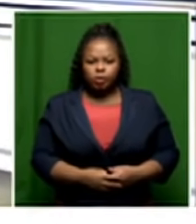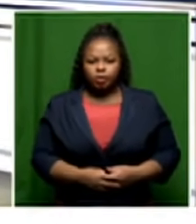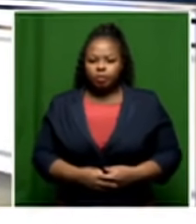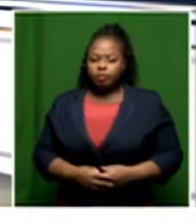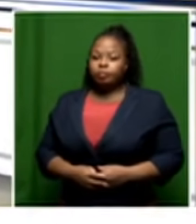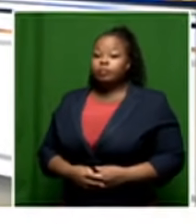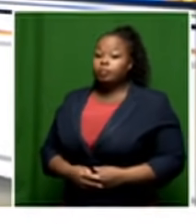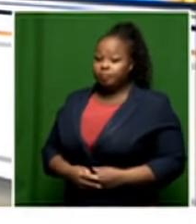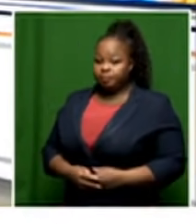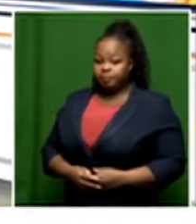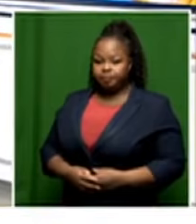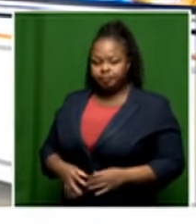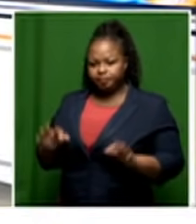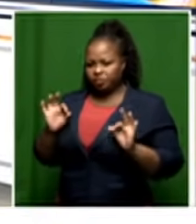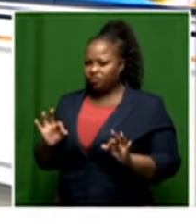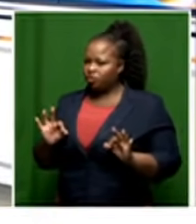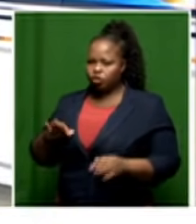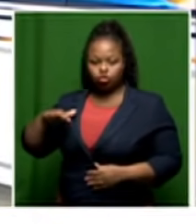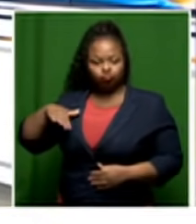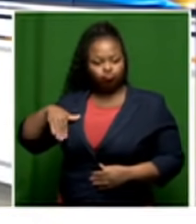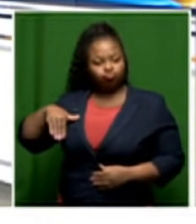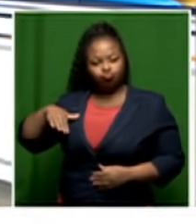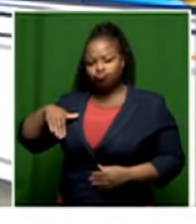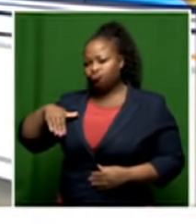Look, officially, we are not yet,